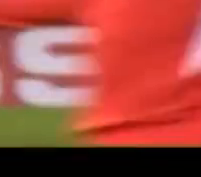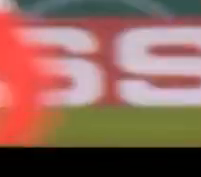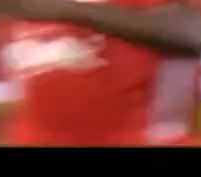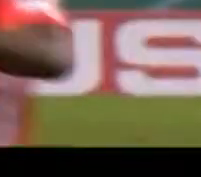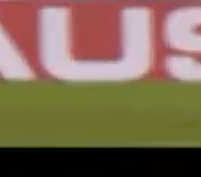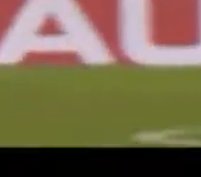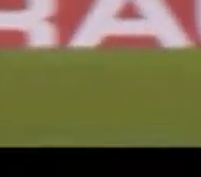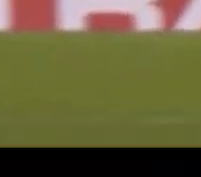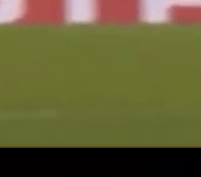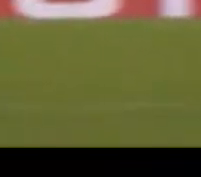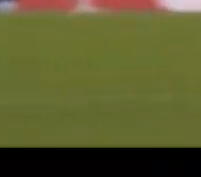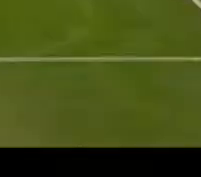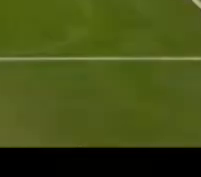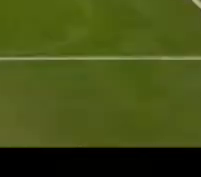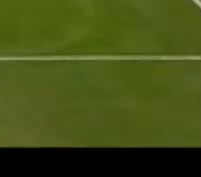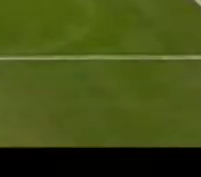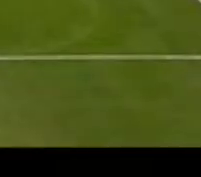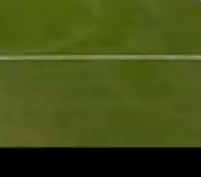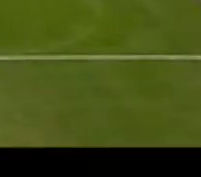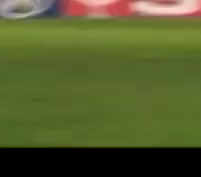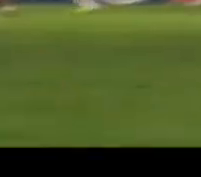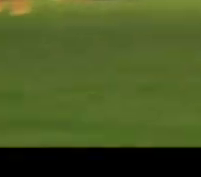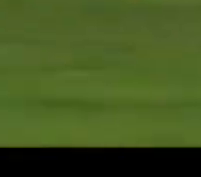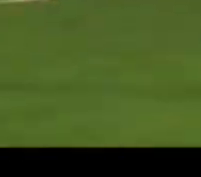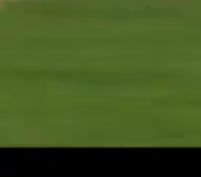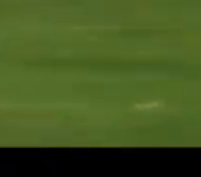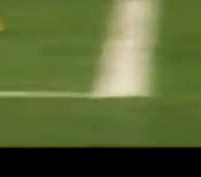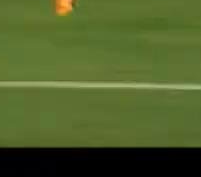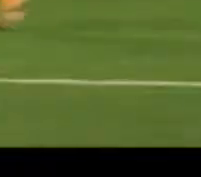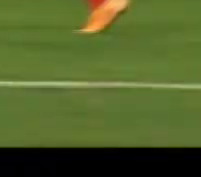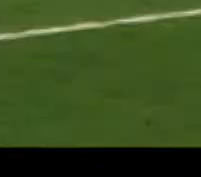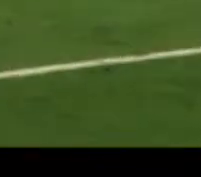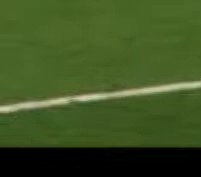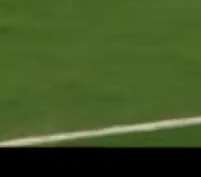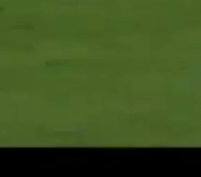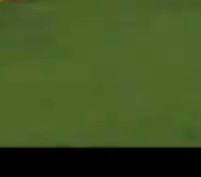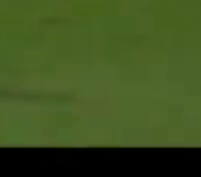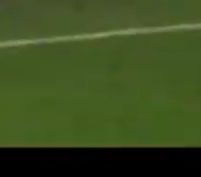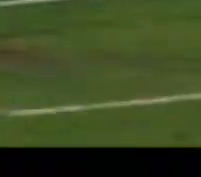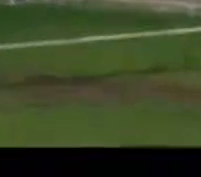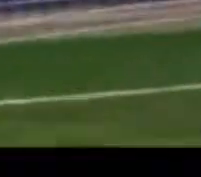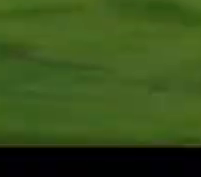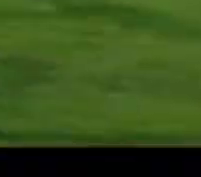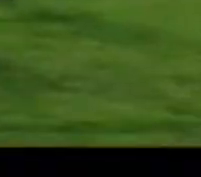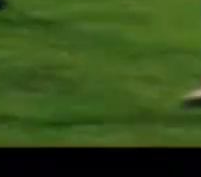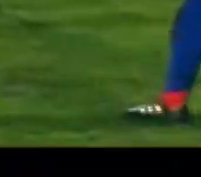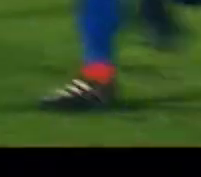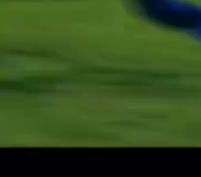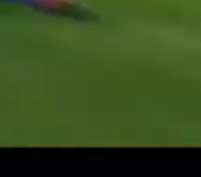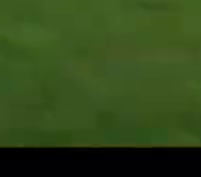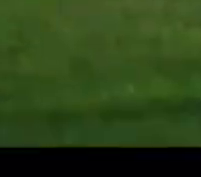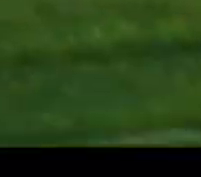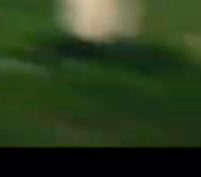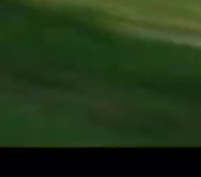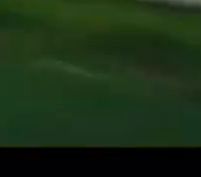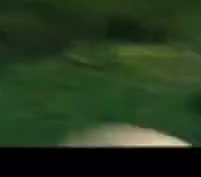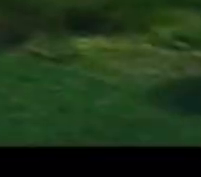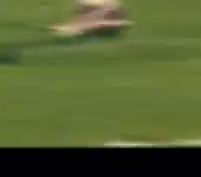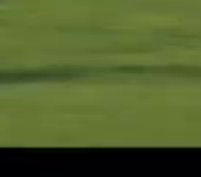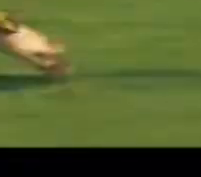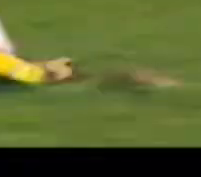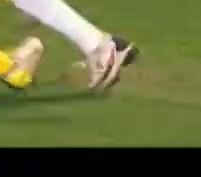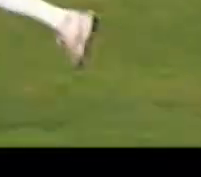This man is red hot! From 10:45 p.m. Don't miss these exciting games live